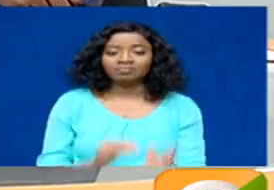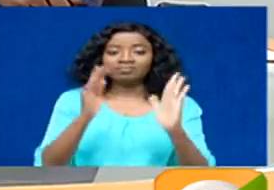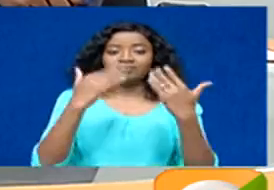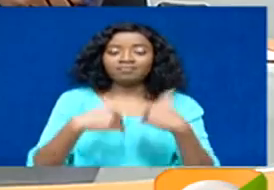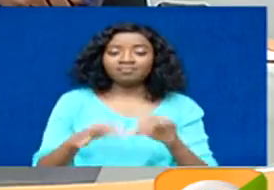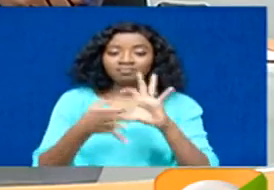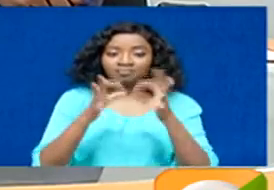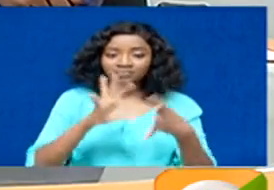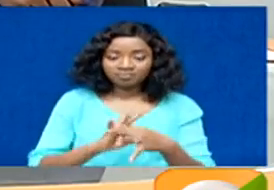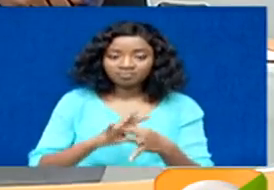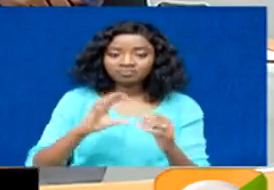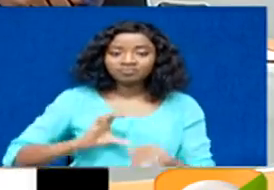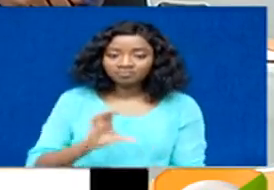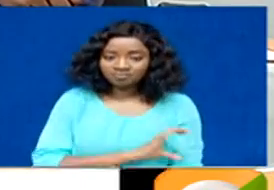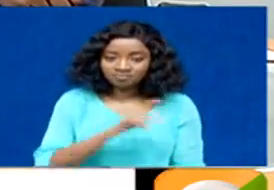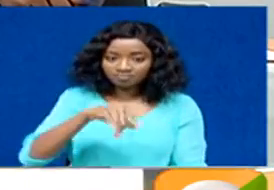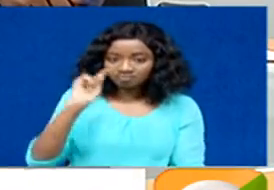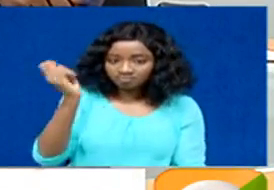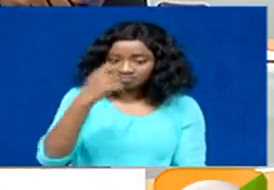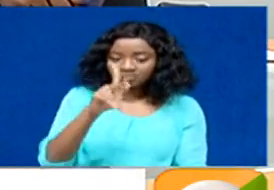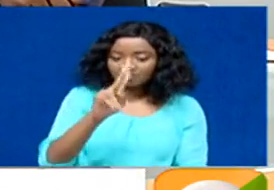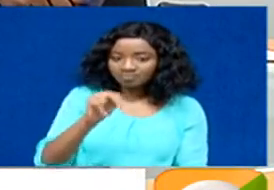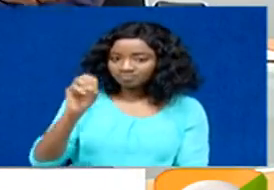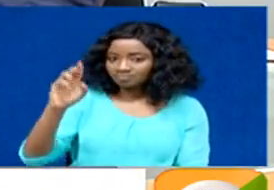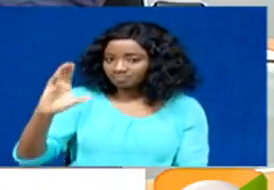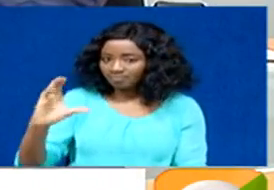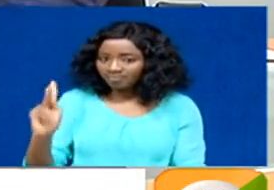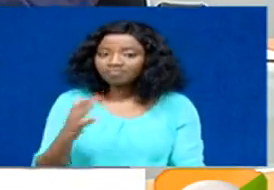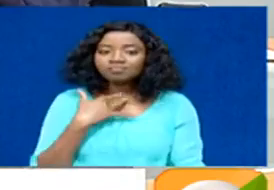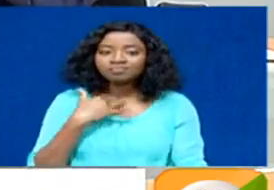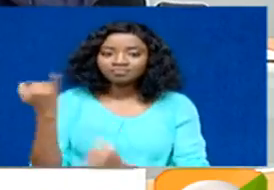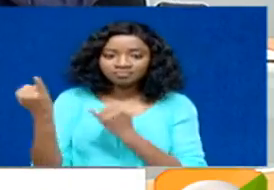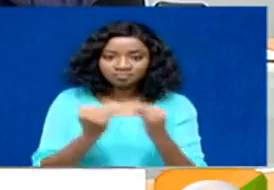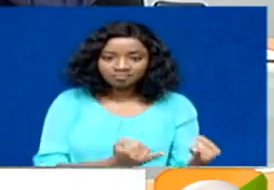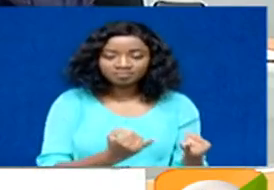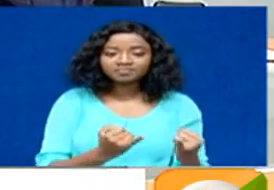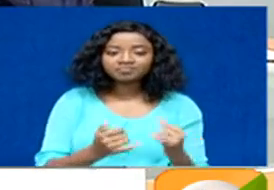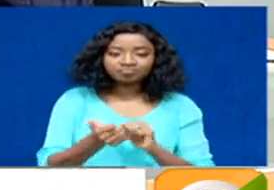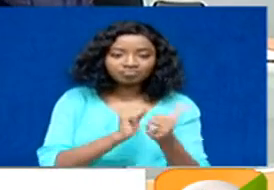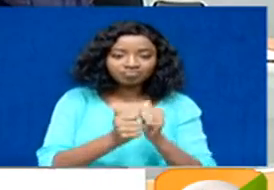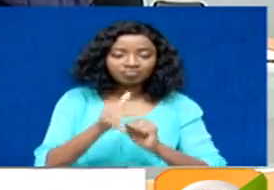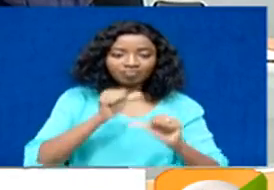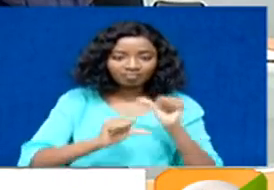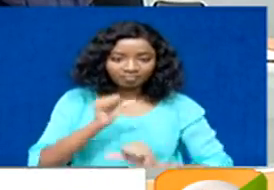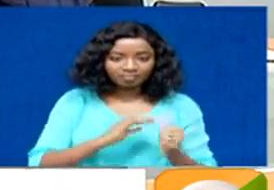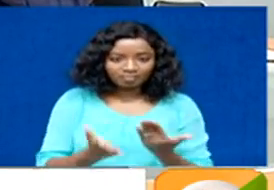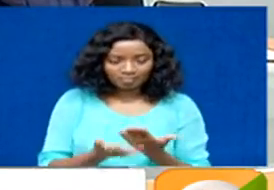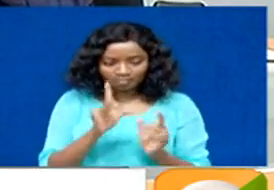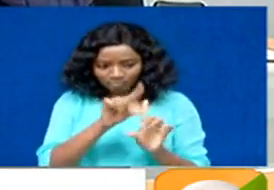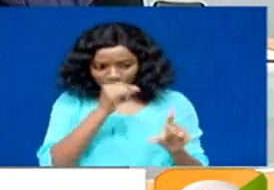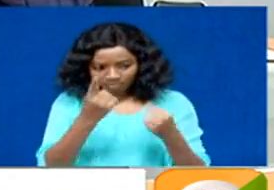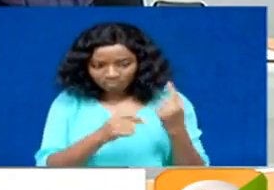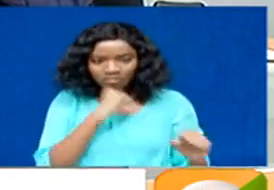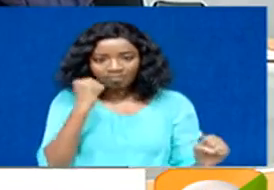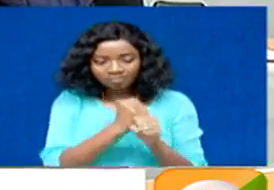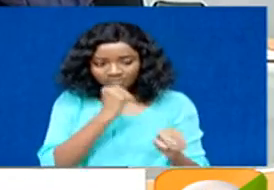National Olympic Committee of Kenya is considering the introduction of sports science to enhance and analyze the